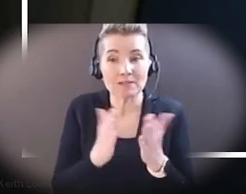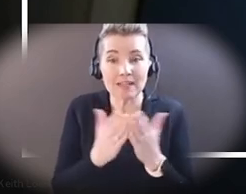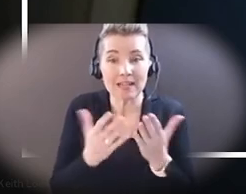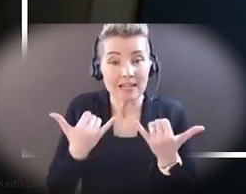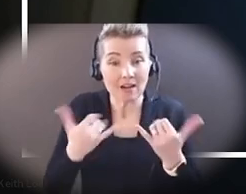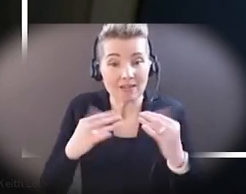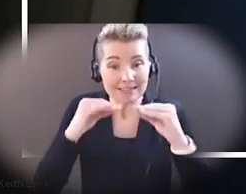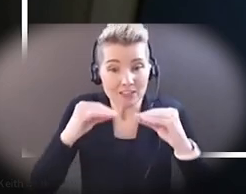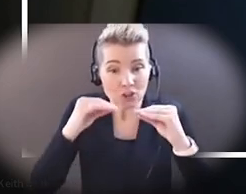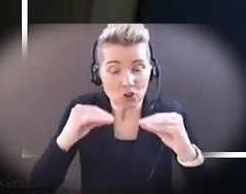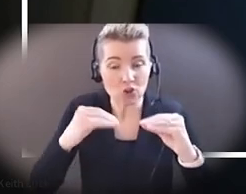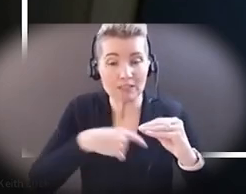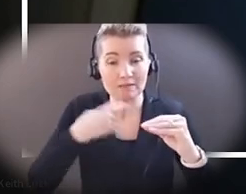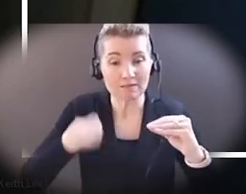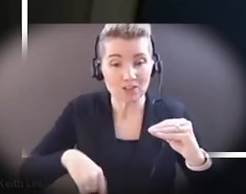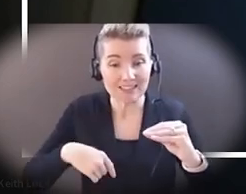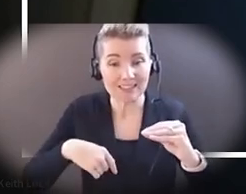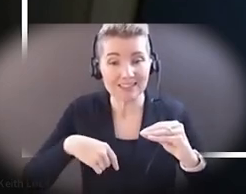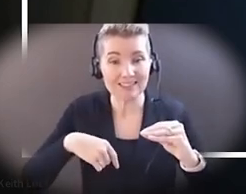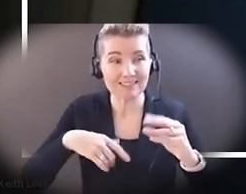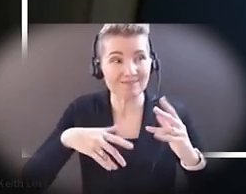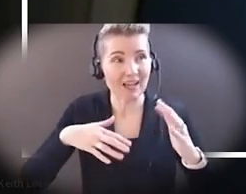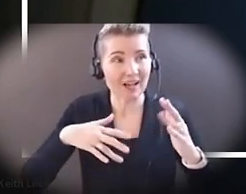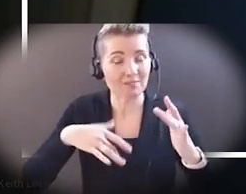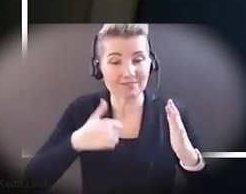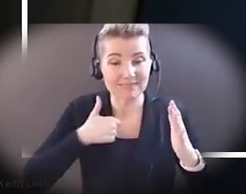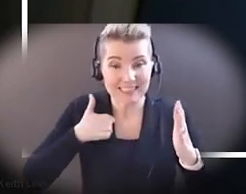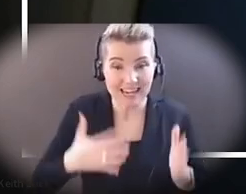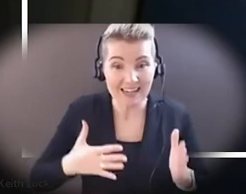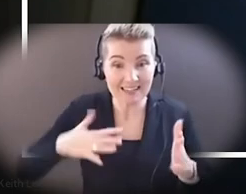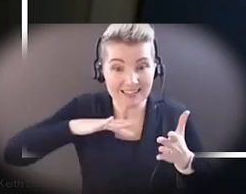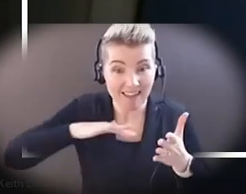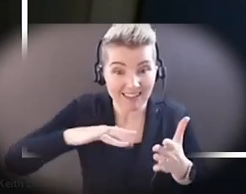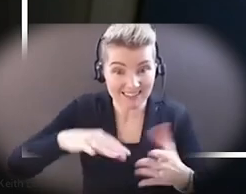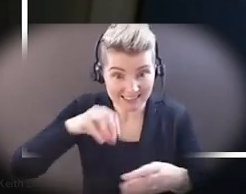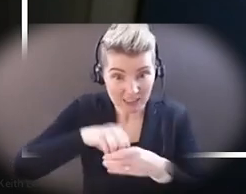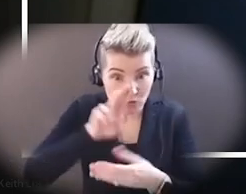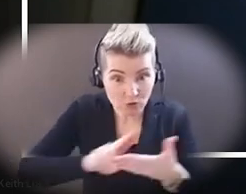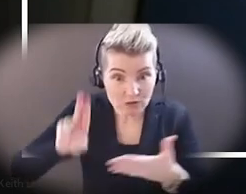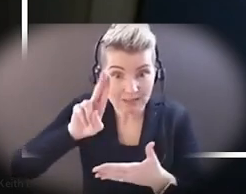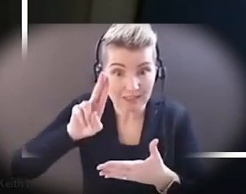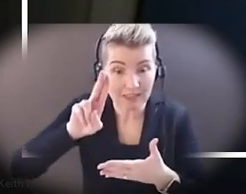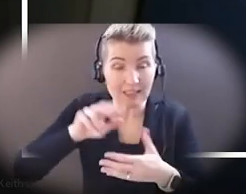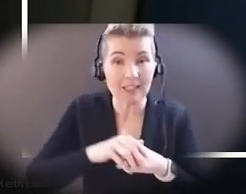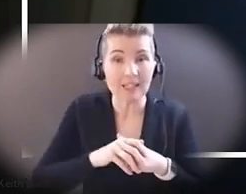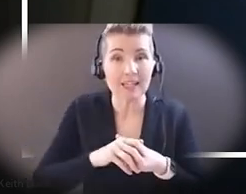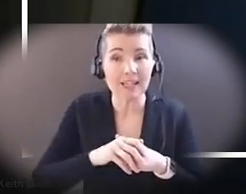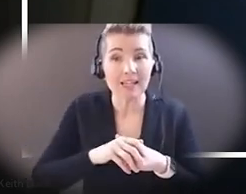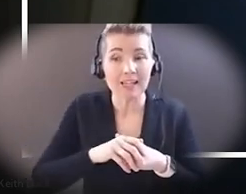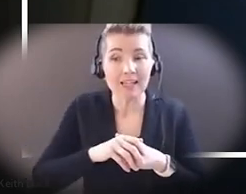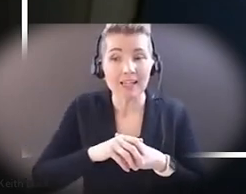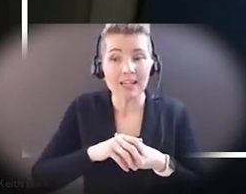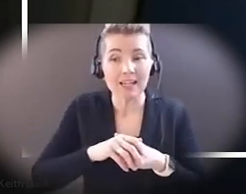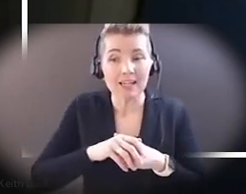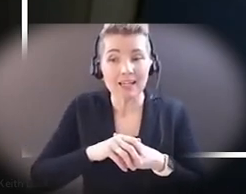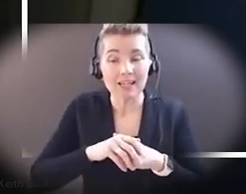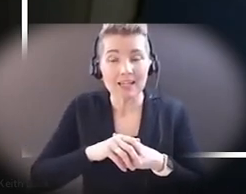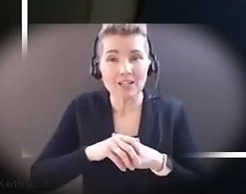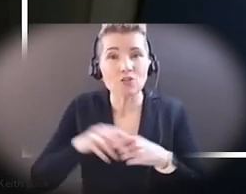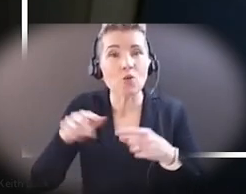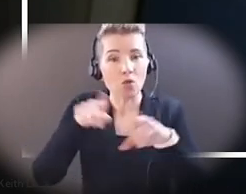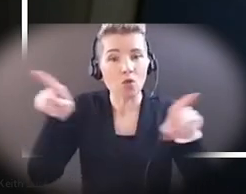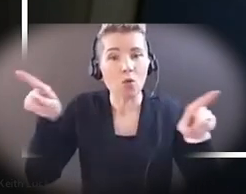Chinese Canadian or Asian Canadian studies in universities now, as everyone knows. So I think those resources